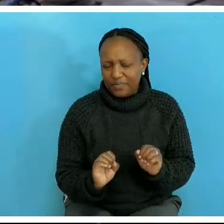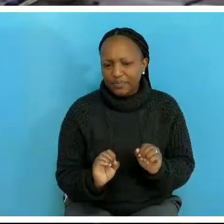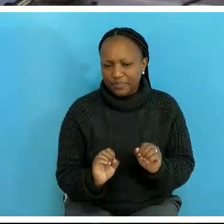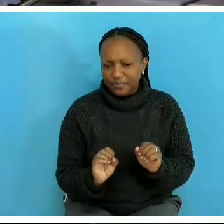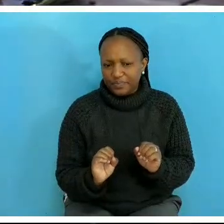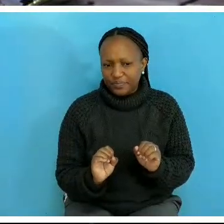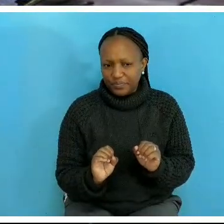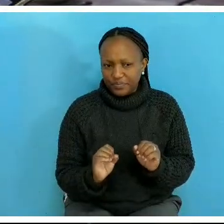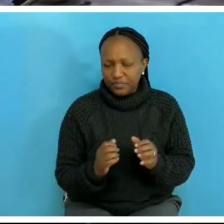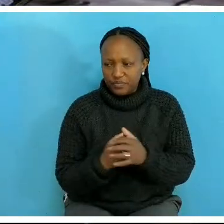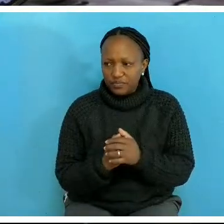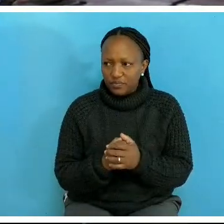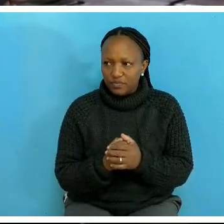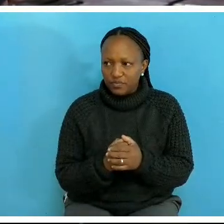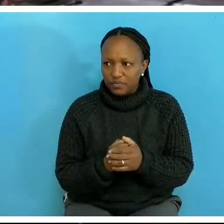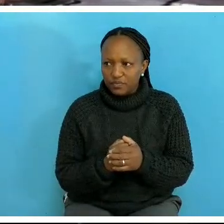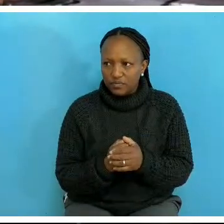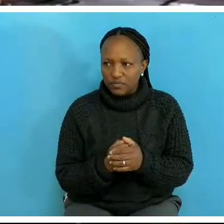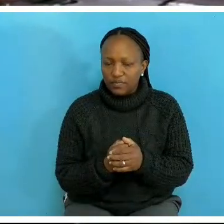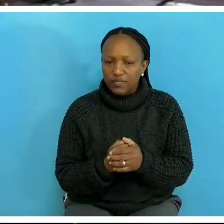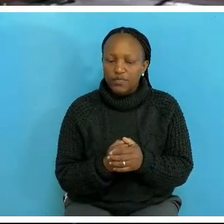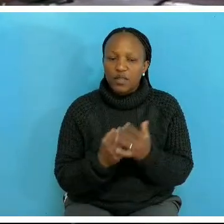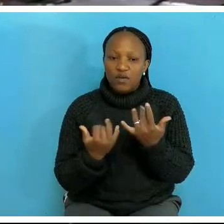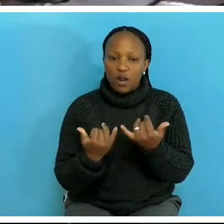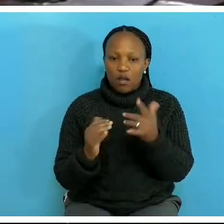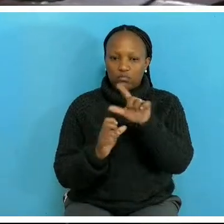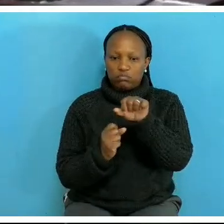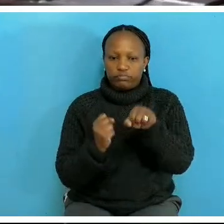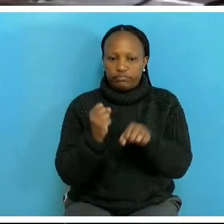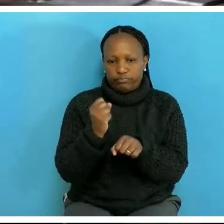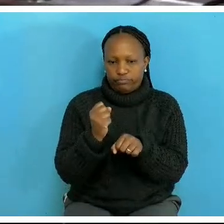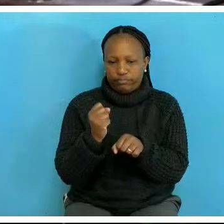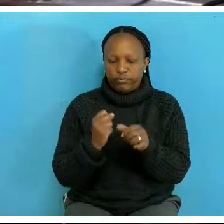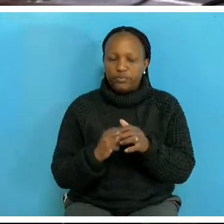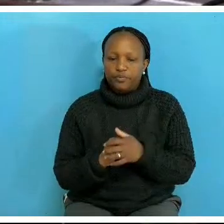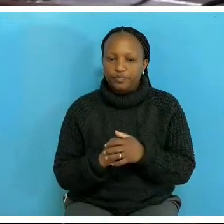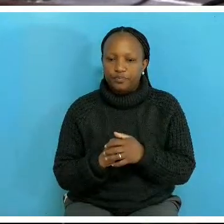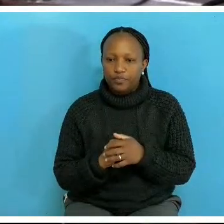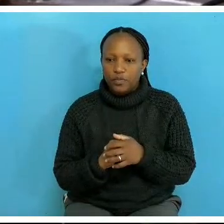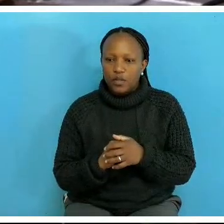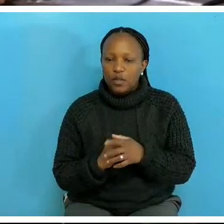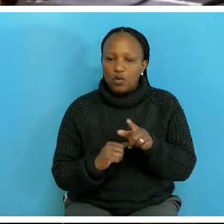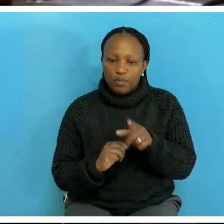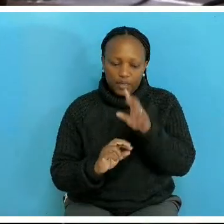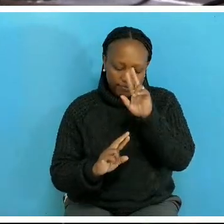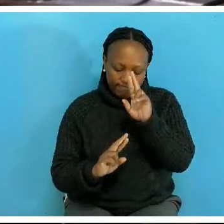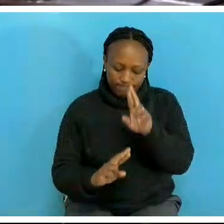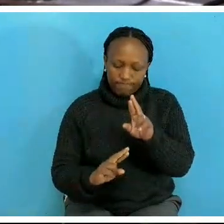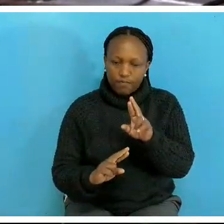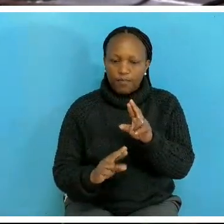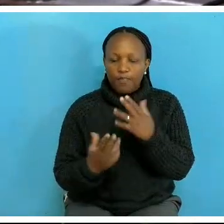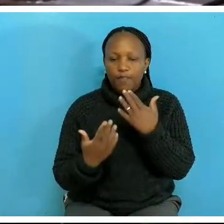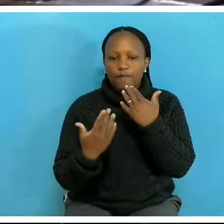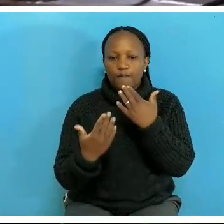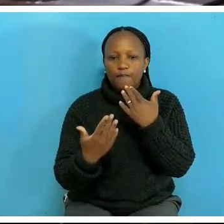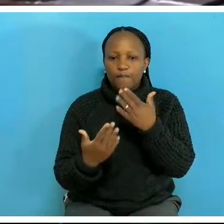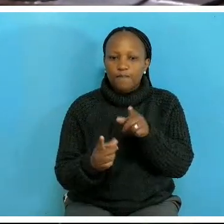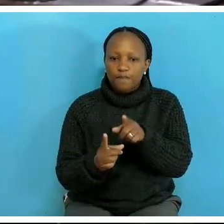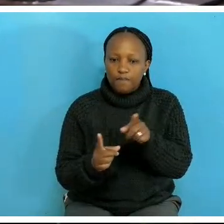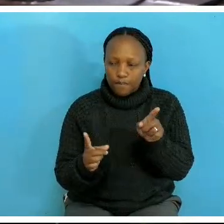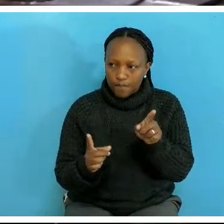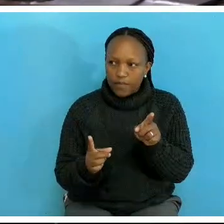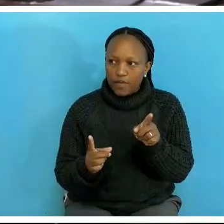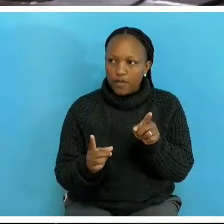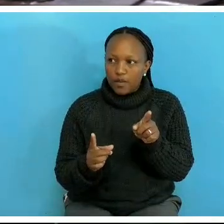sector, my Chair. In closing, we should also give respect and say thank you to the ones that have